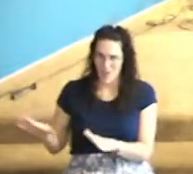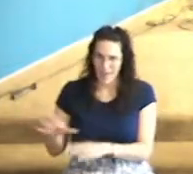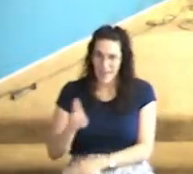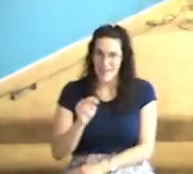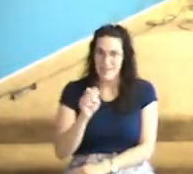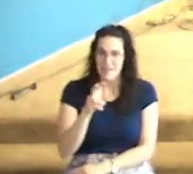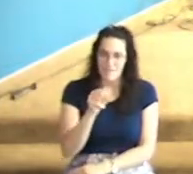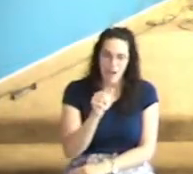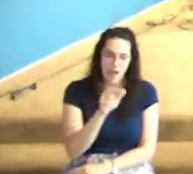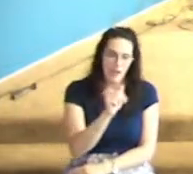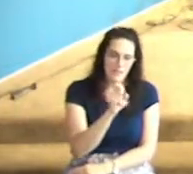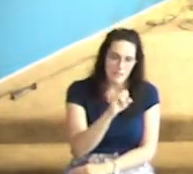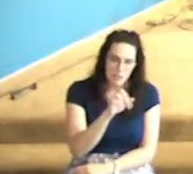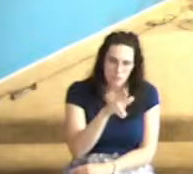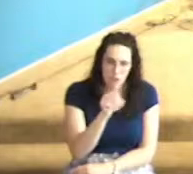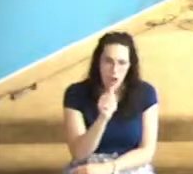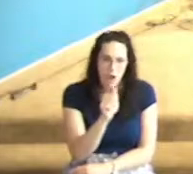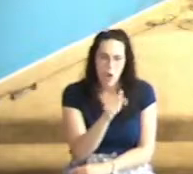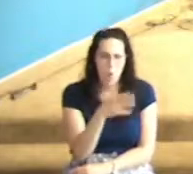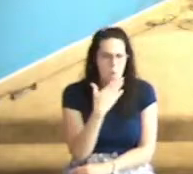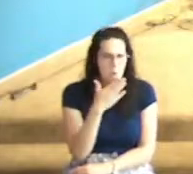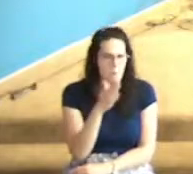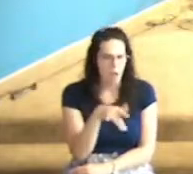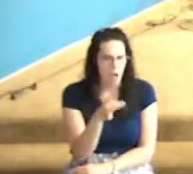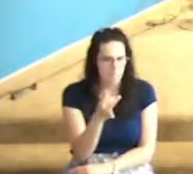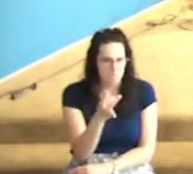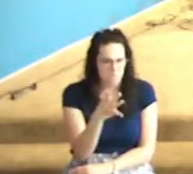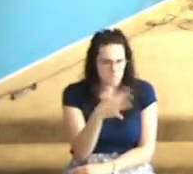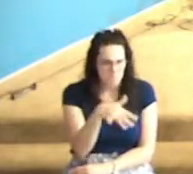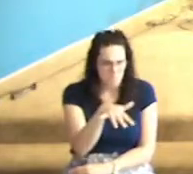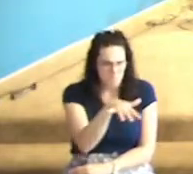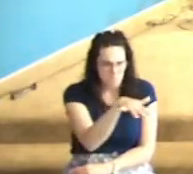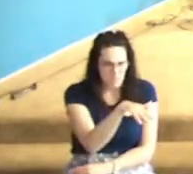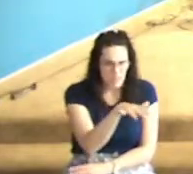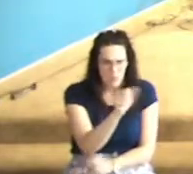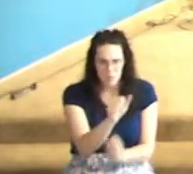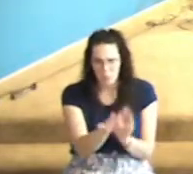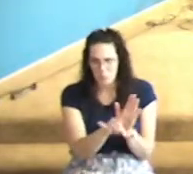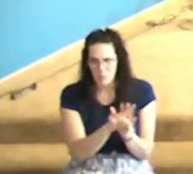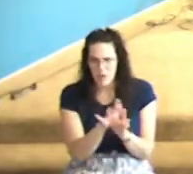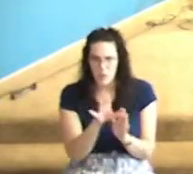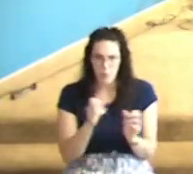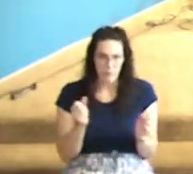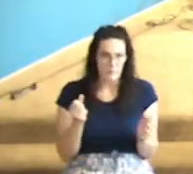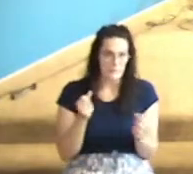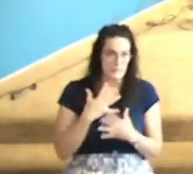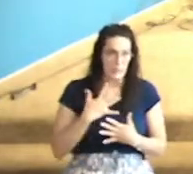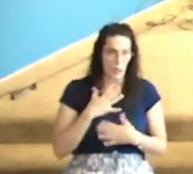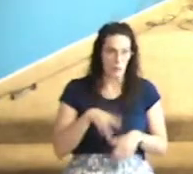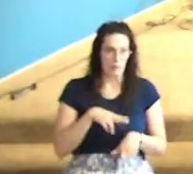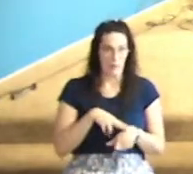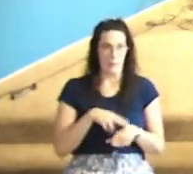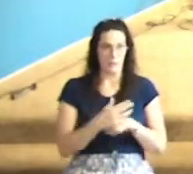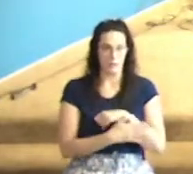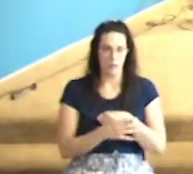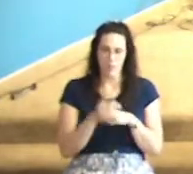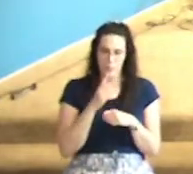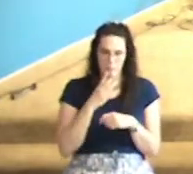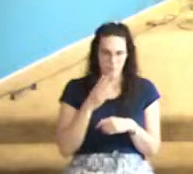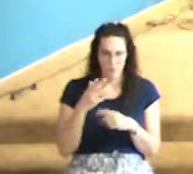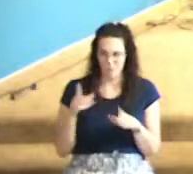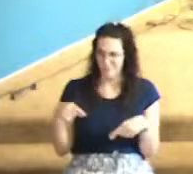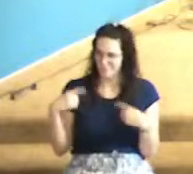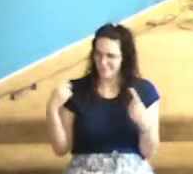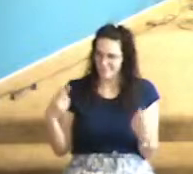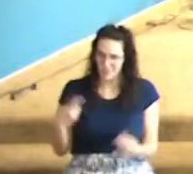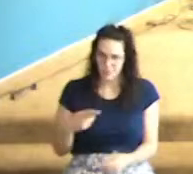Nineveh, Assyria, they were the bad boys on the block. So you can kind of just pick your scared nations right now or throughout history, the bad